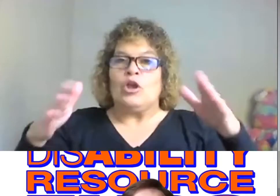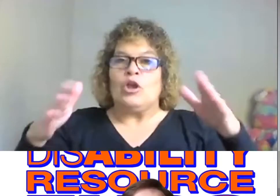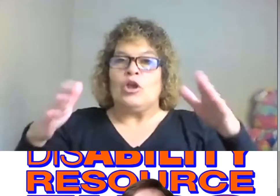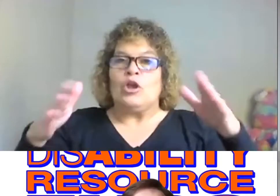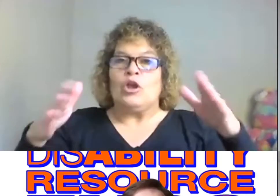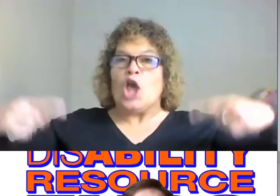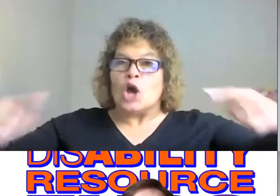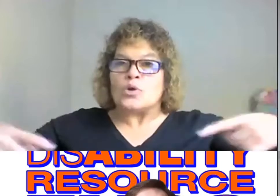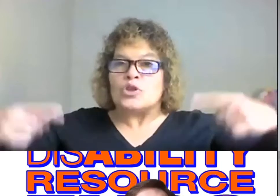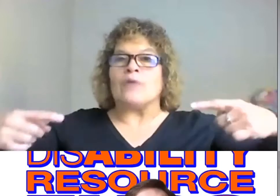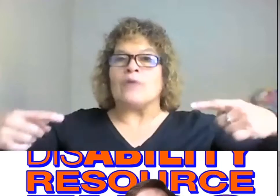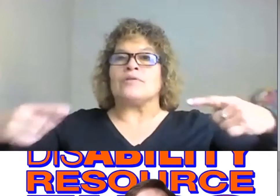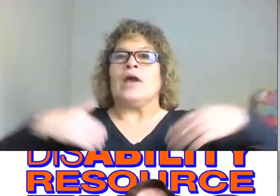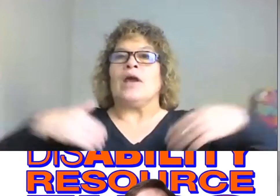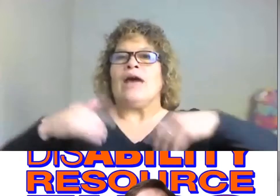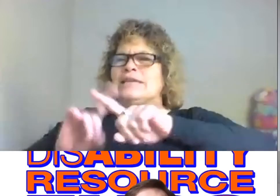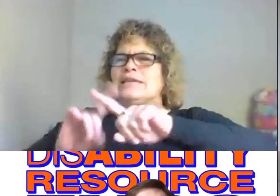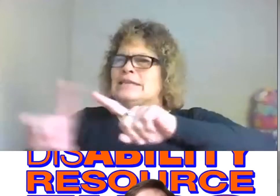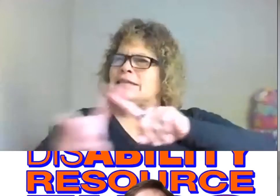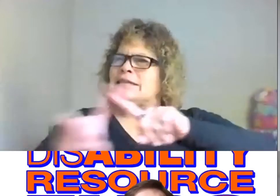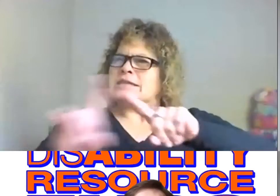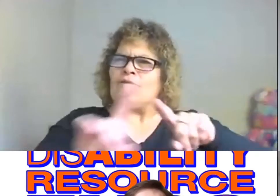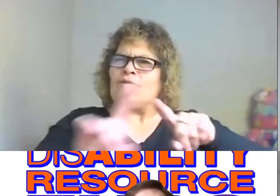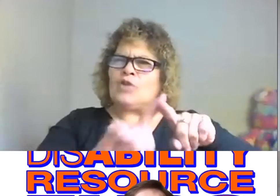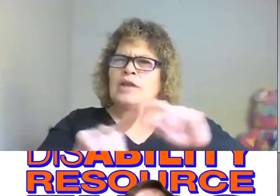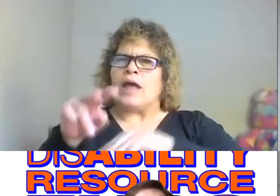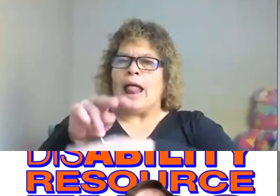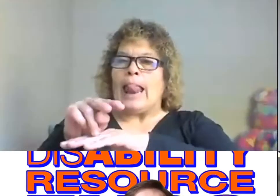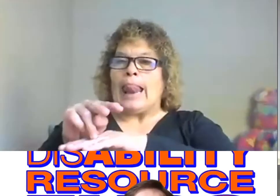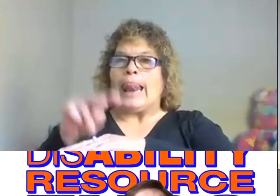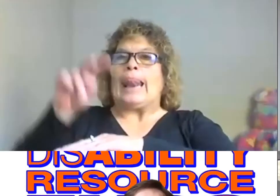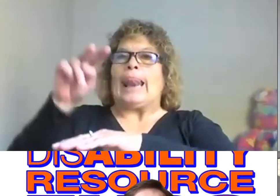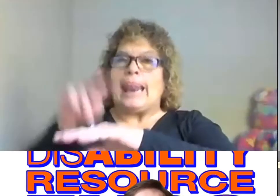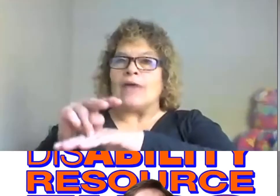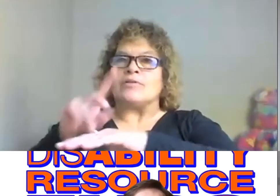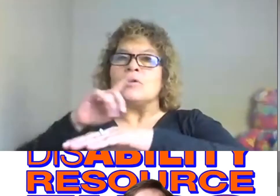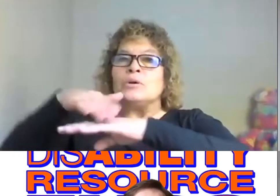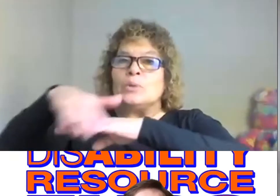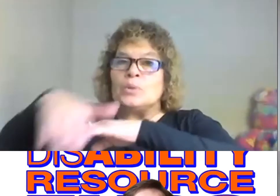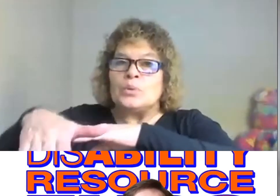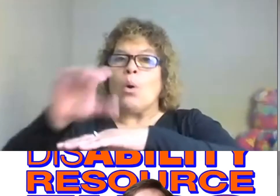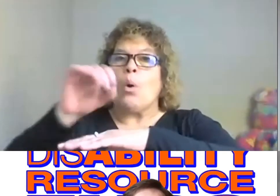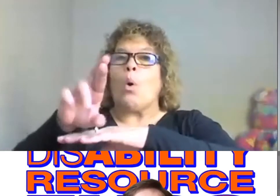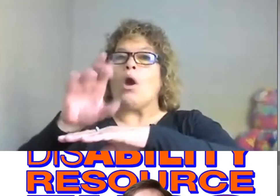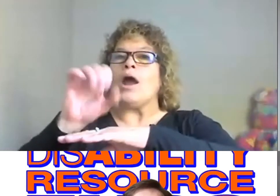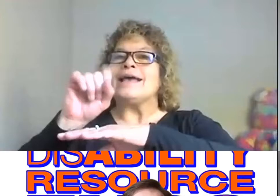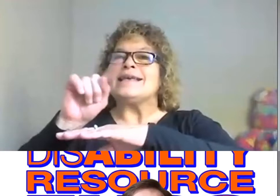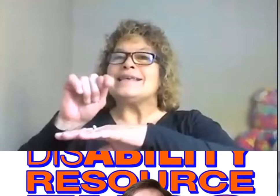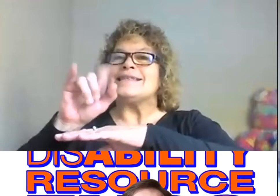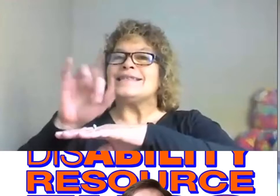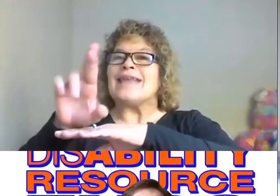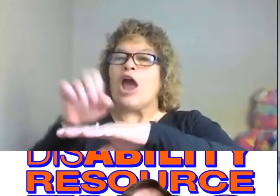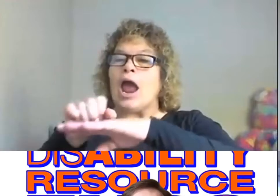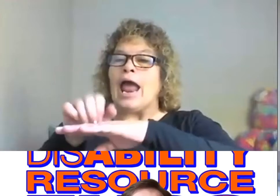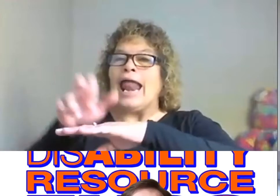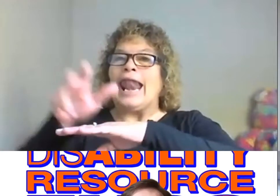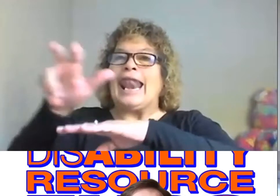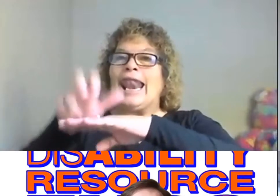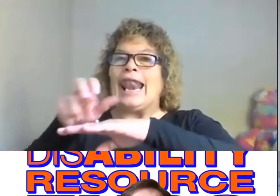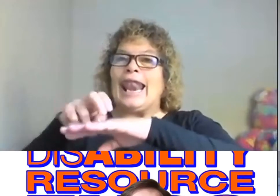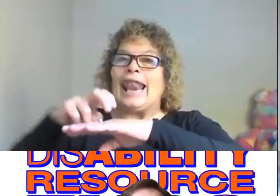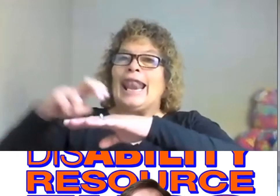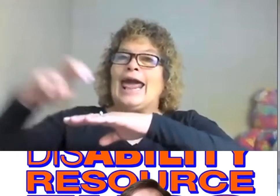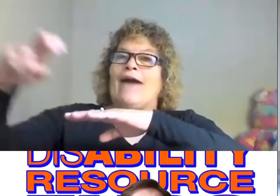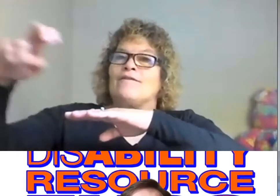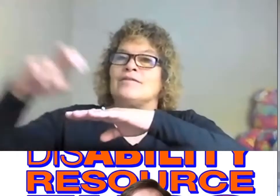wheelchairs, home lifts for porch lifts, for stair lifts, anything in the mobility industry that you would need,